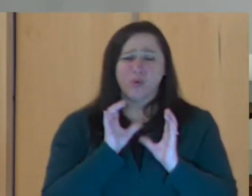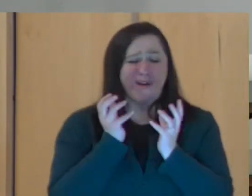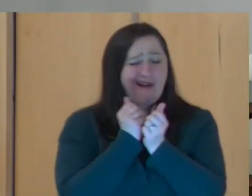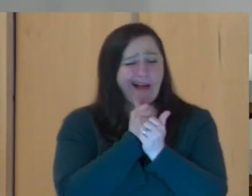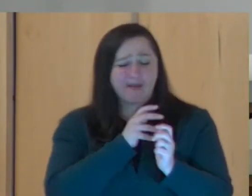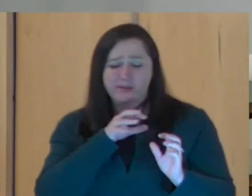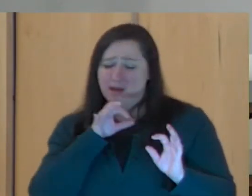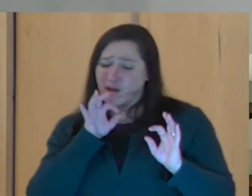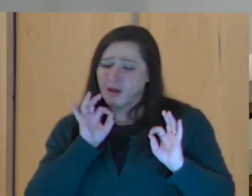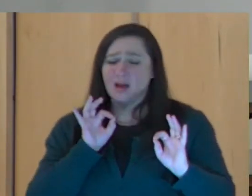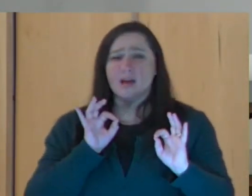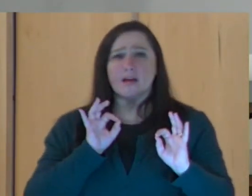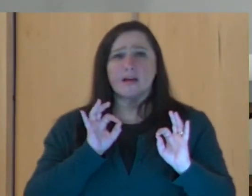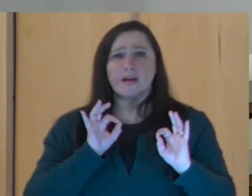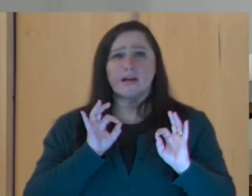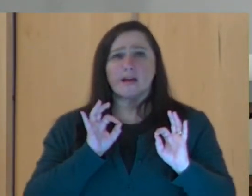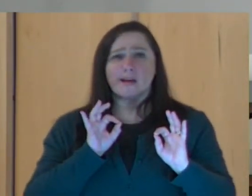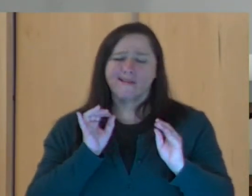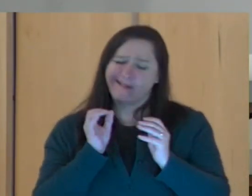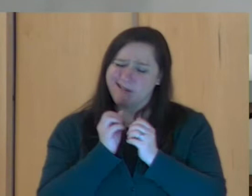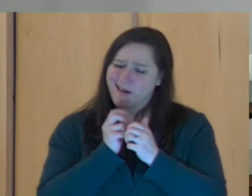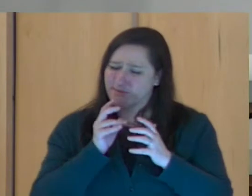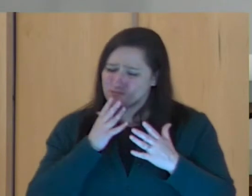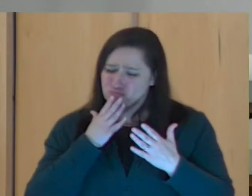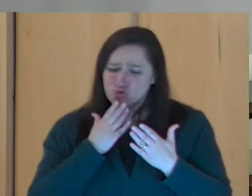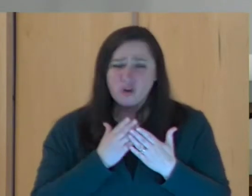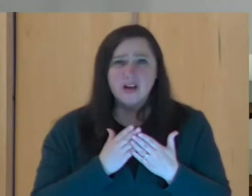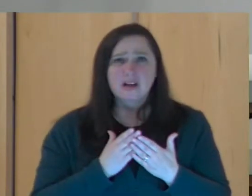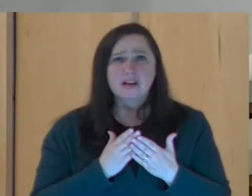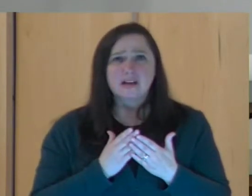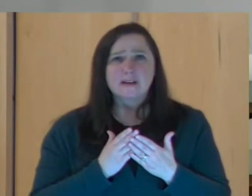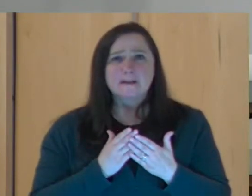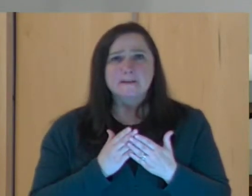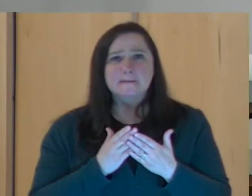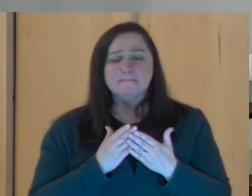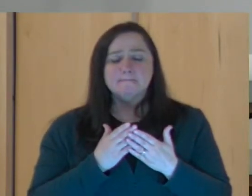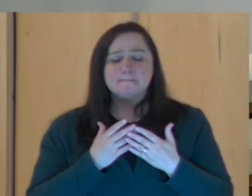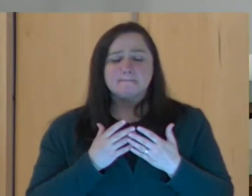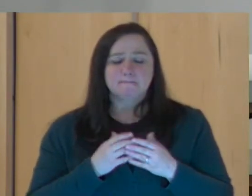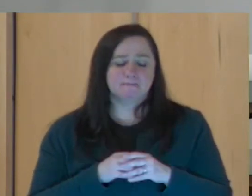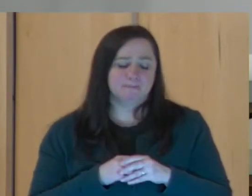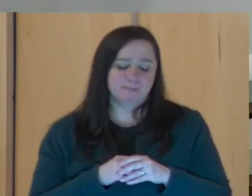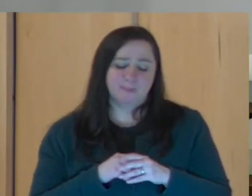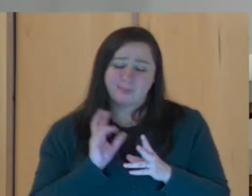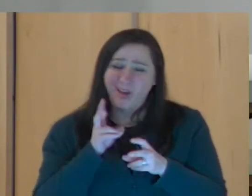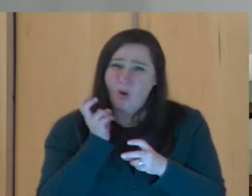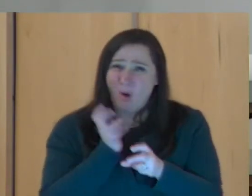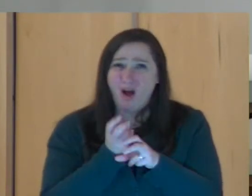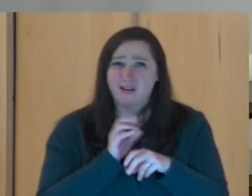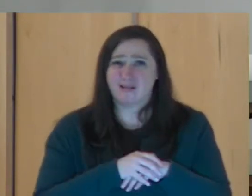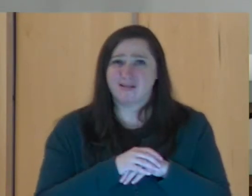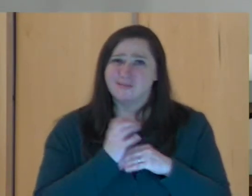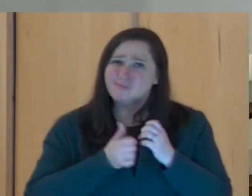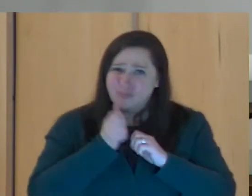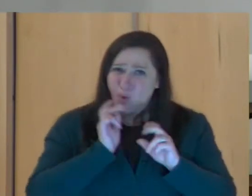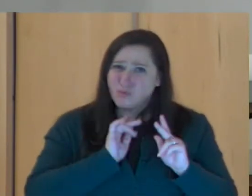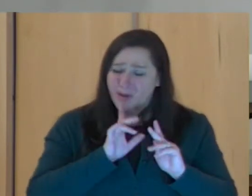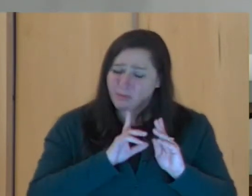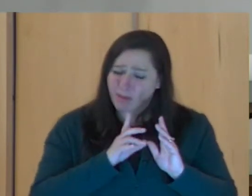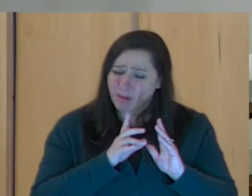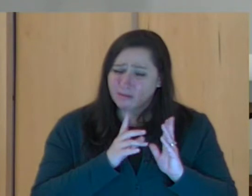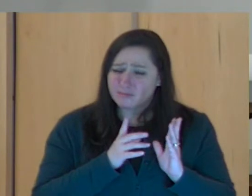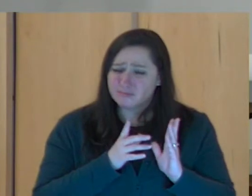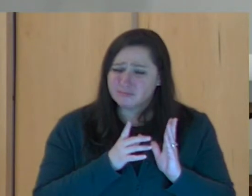everything look perfect and good. But that is so hard, and most people give themselves away because that is